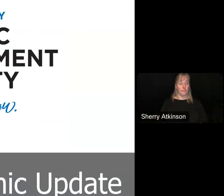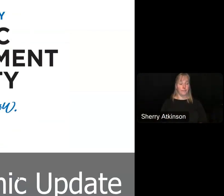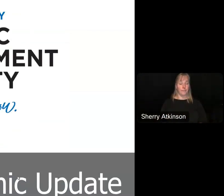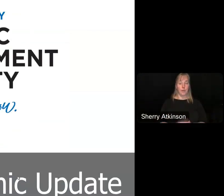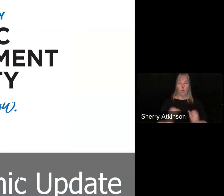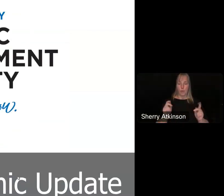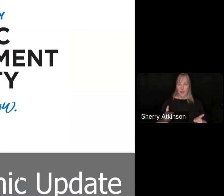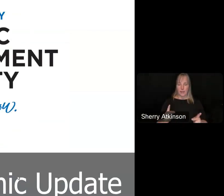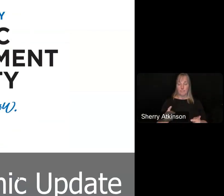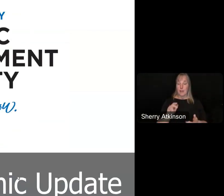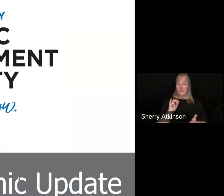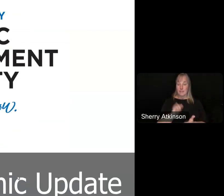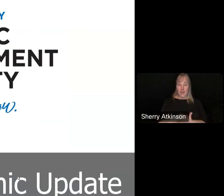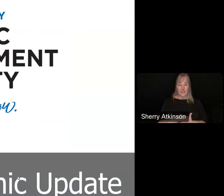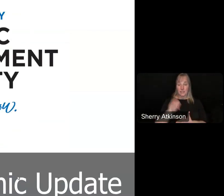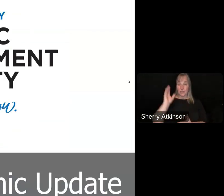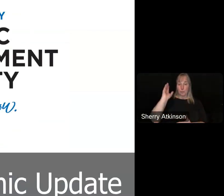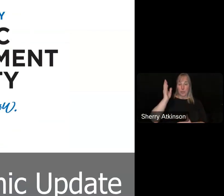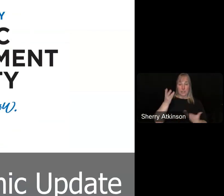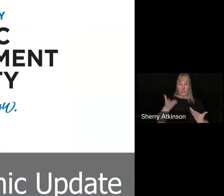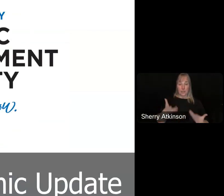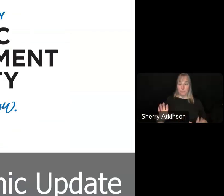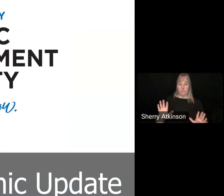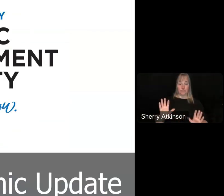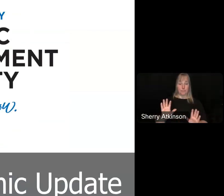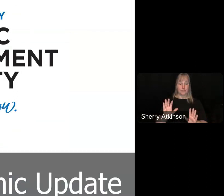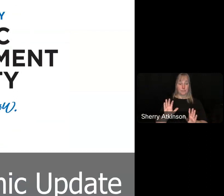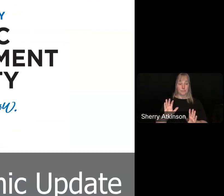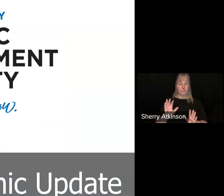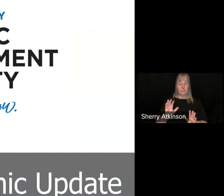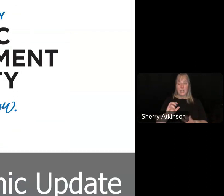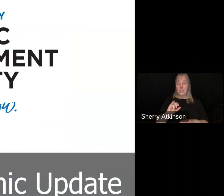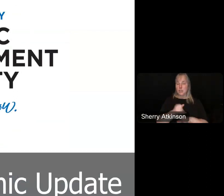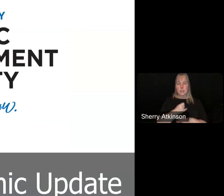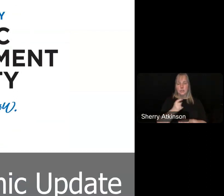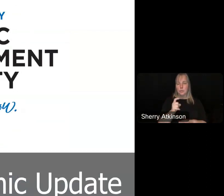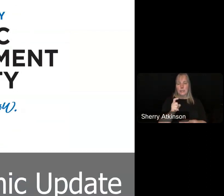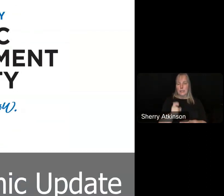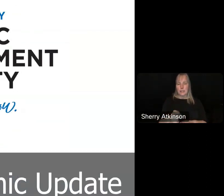Okay, so that is the presentation. Just to kind of give